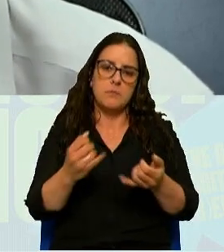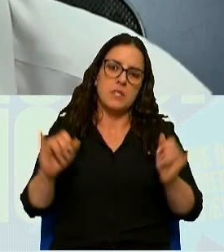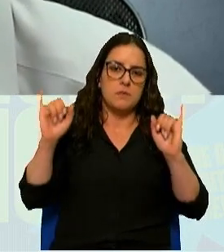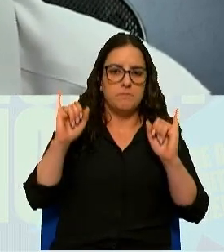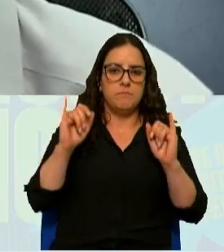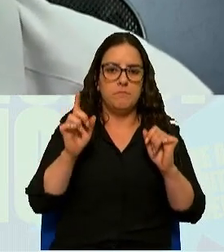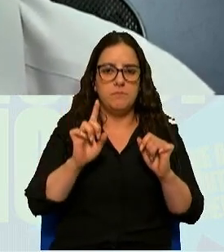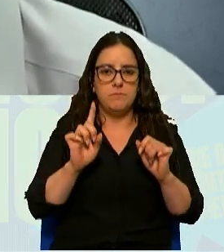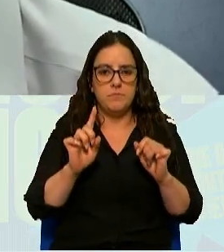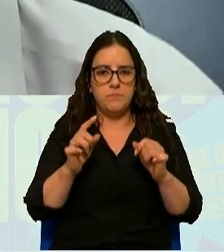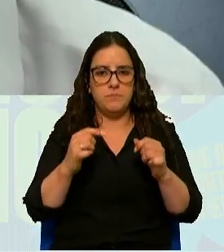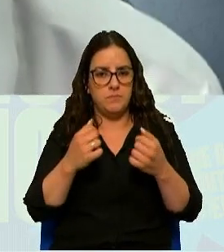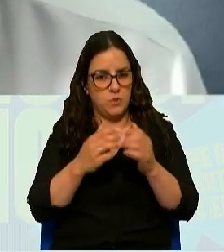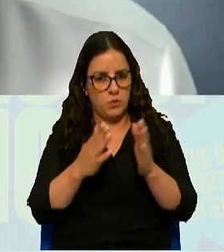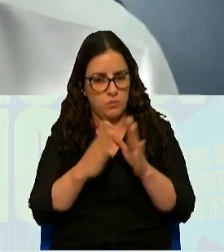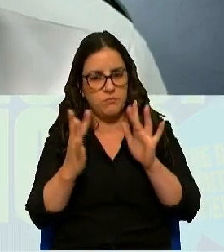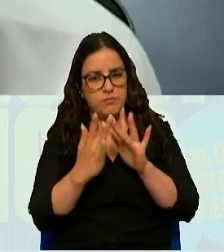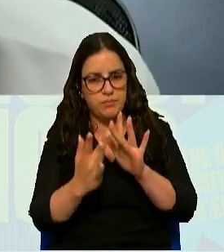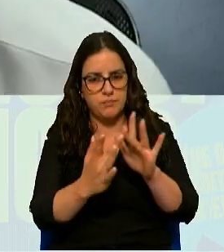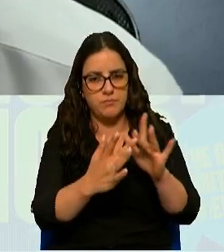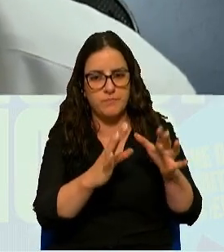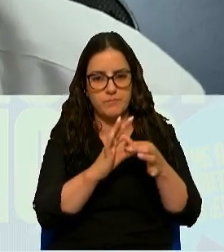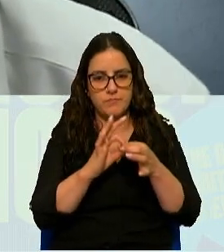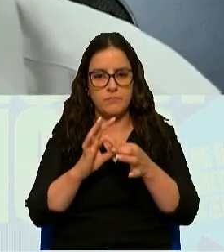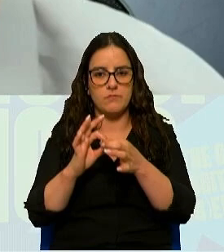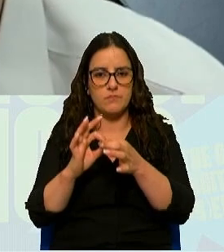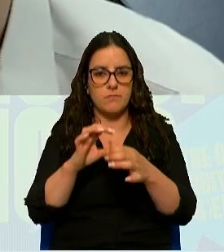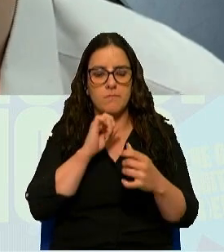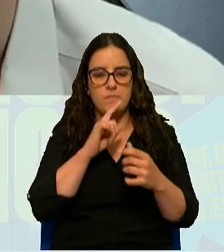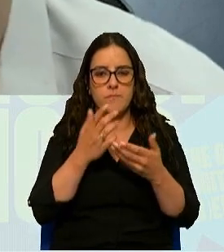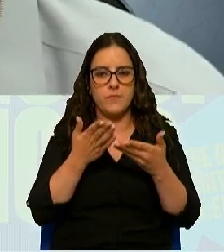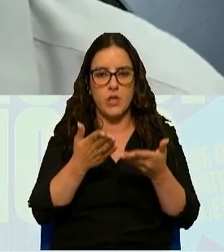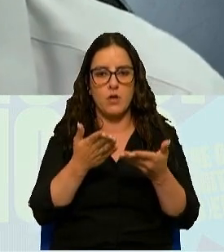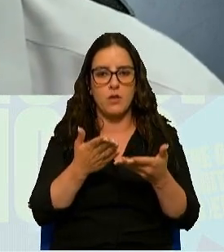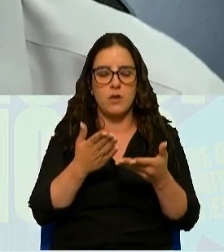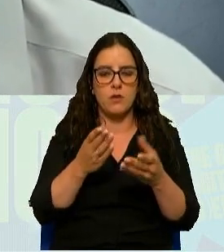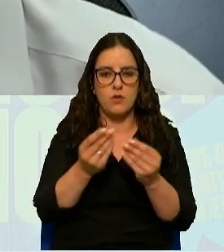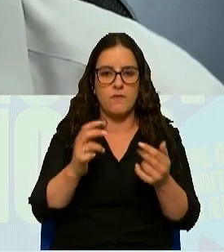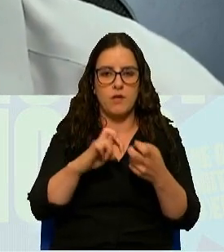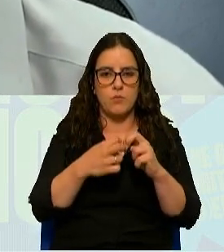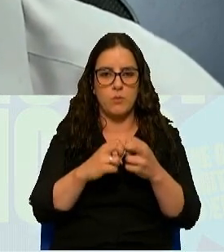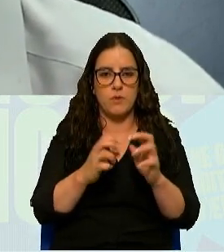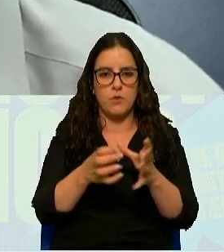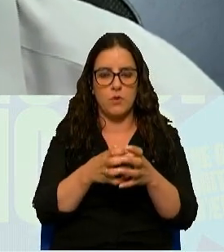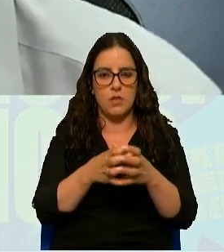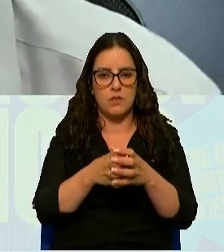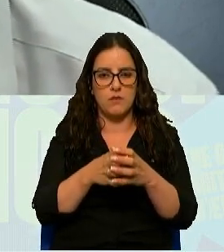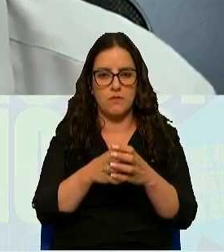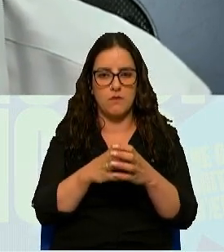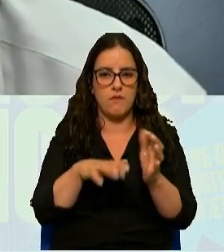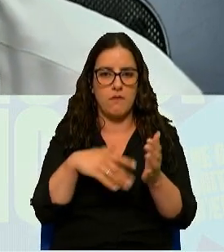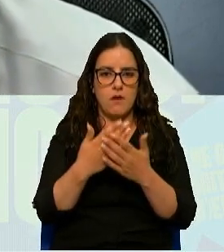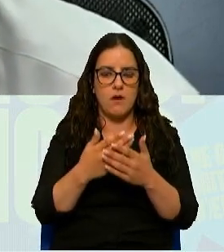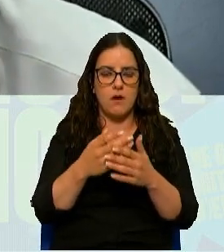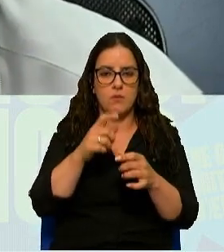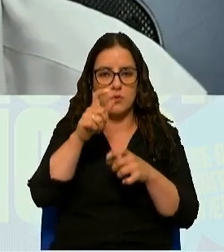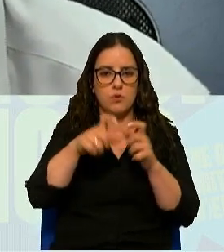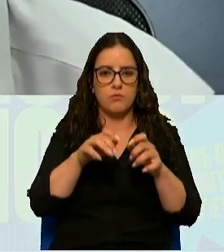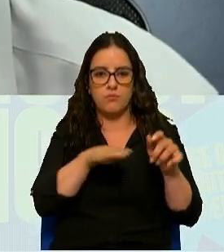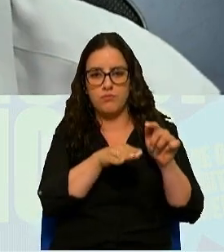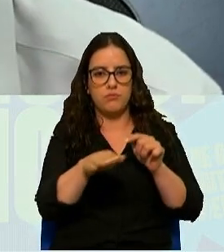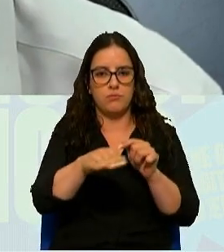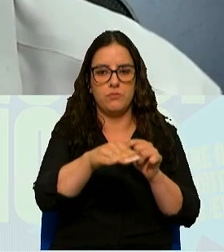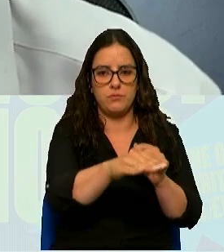they all have good connectivity, and they can all help to solve the collective problem of getting everyone where they need to go faster. Even the